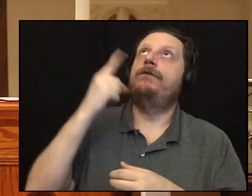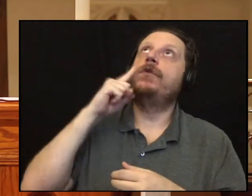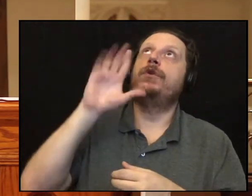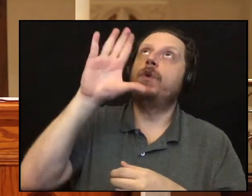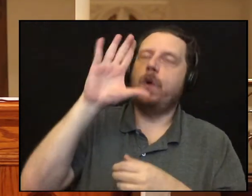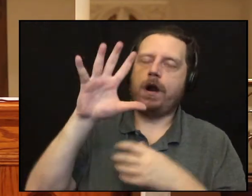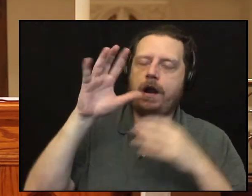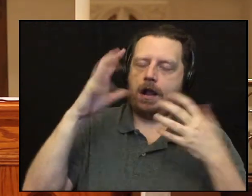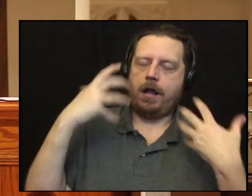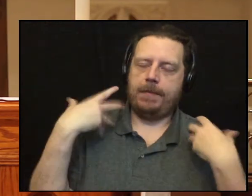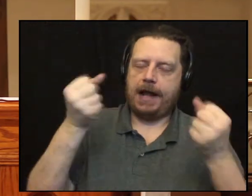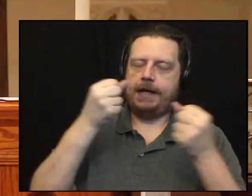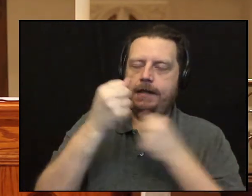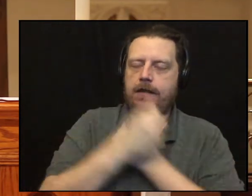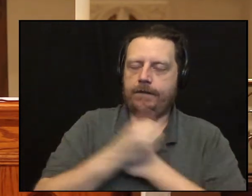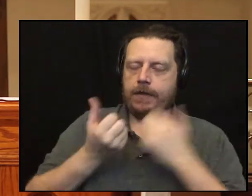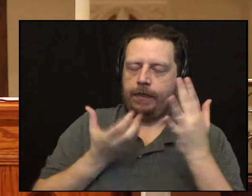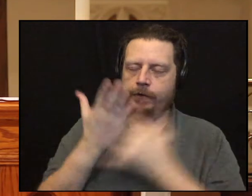Lord. Amen.